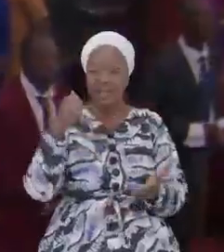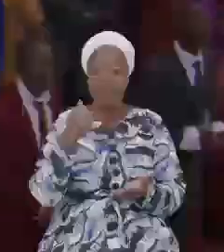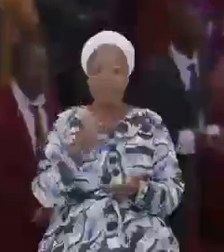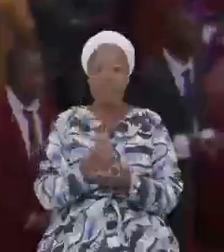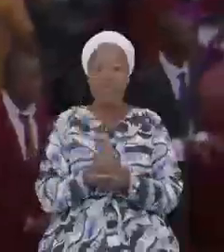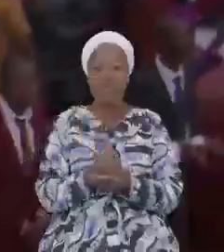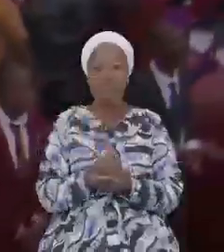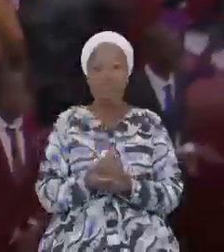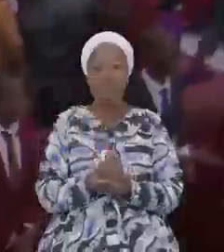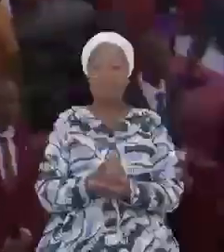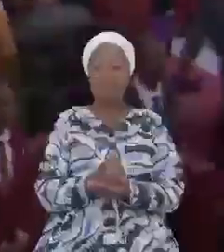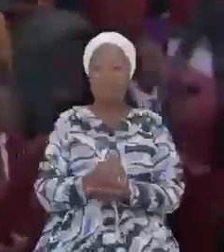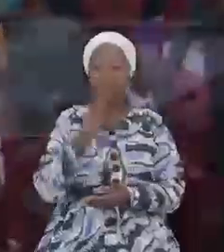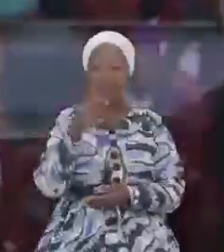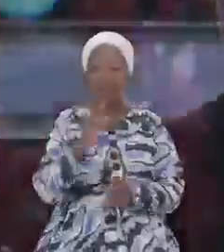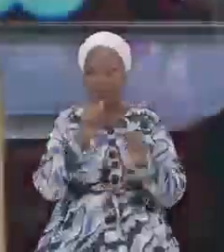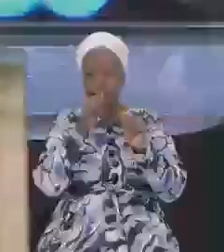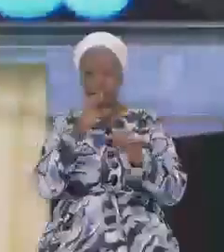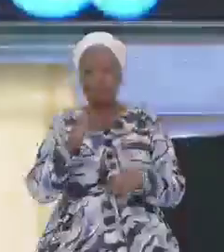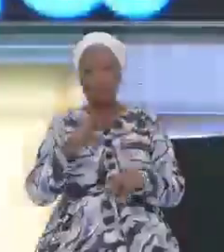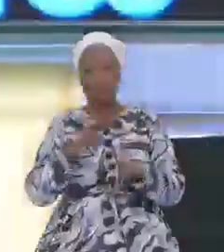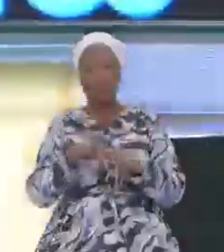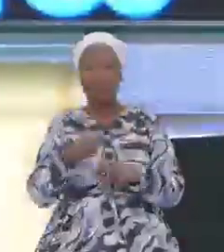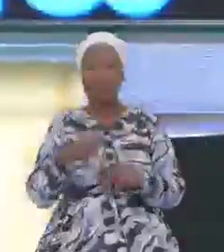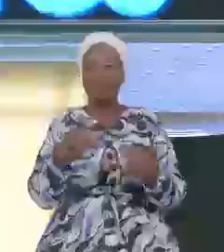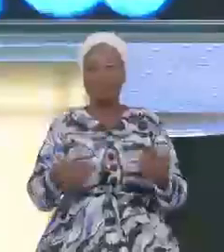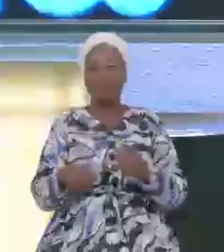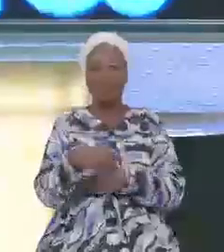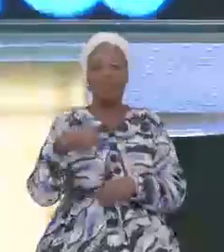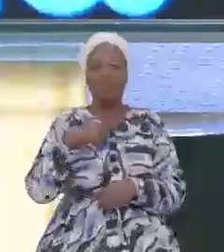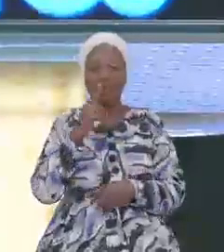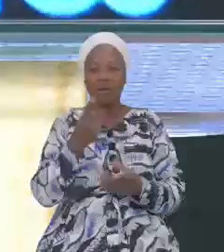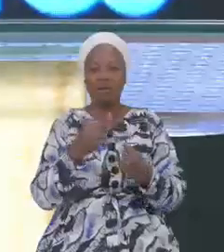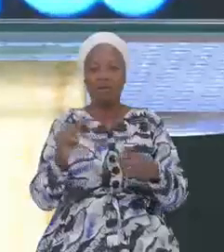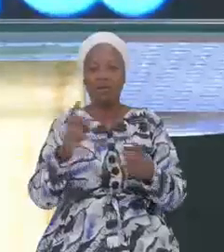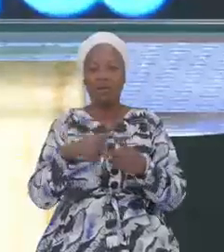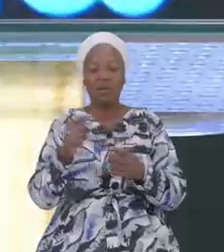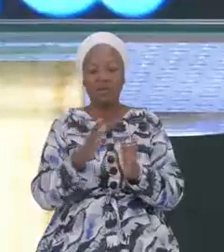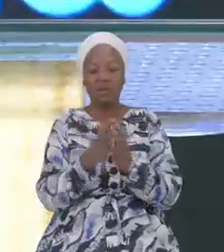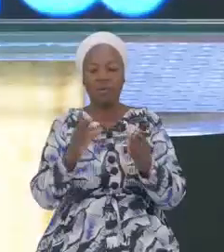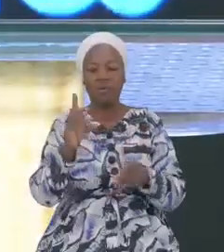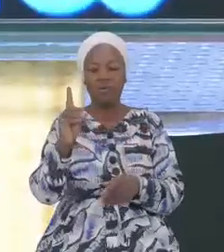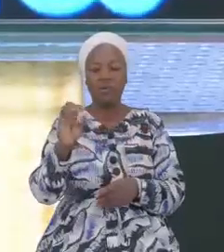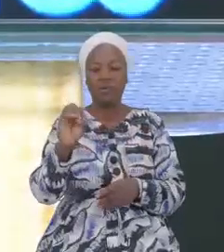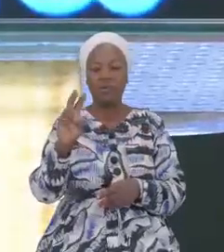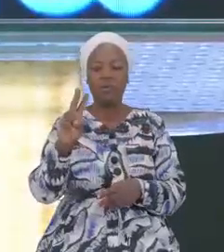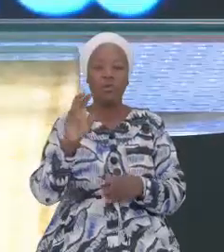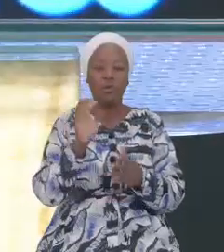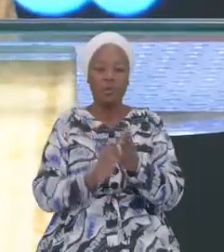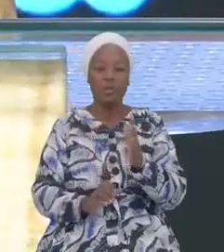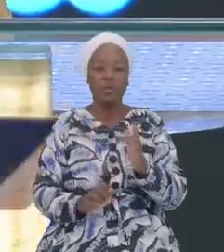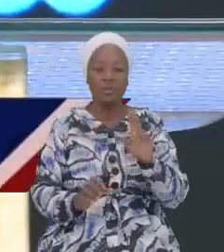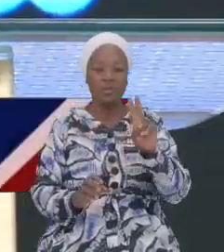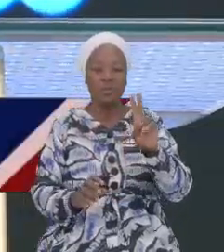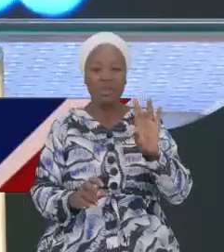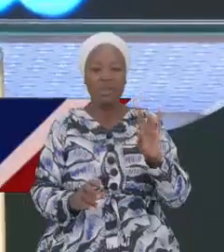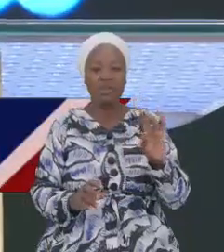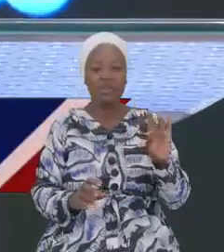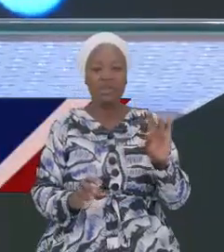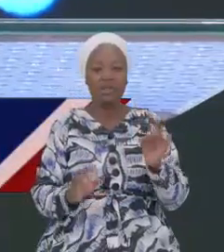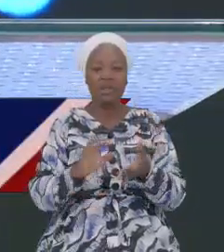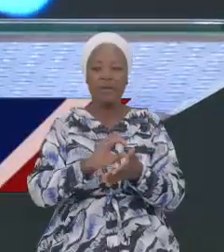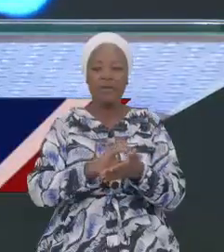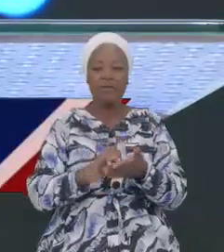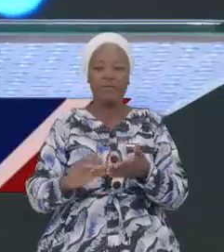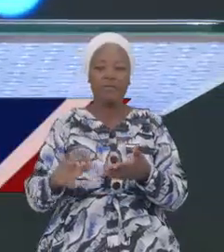Amen. God bless you. You can see them today. We're coming to Deuteronomy chapter 28. And I'm